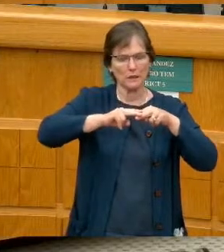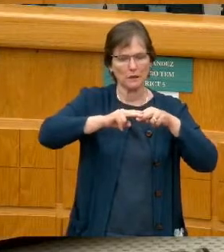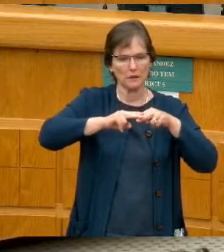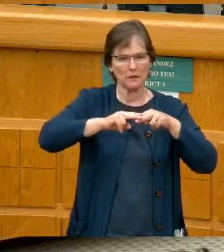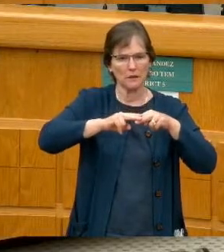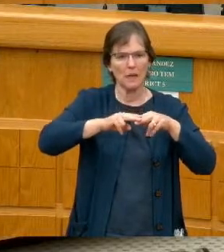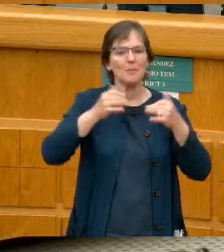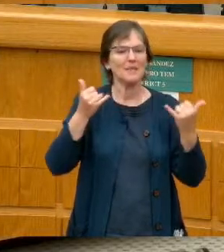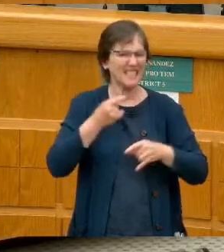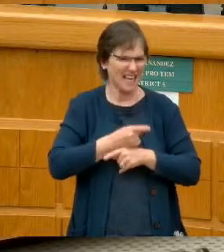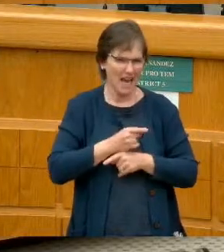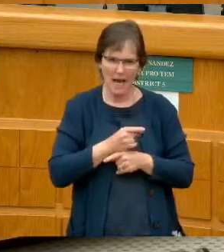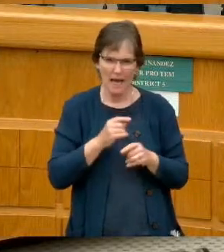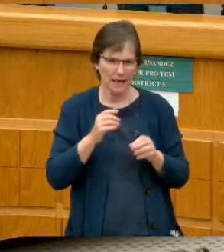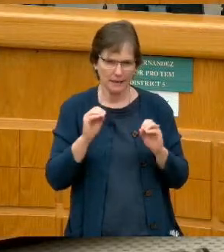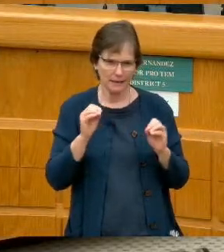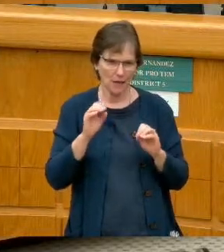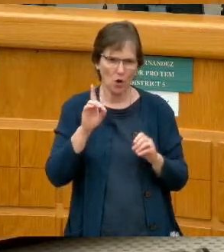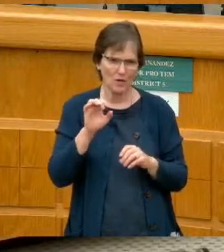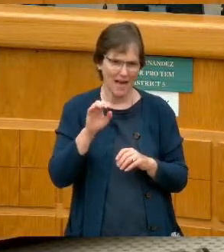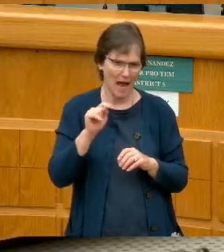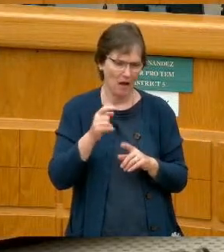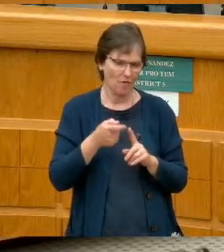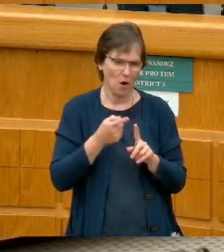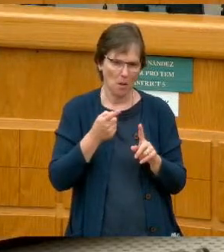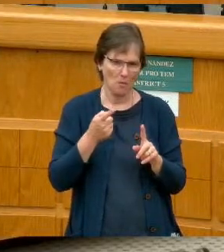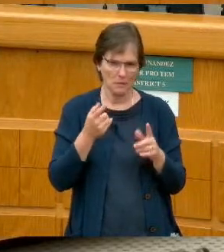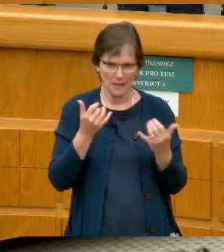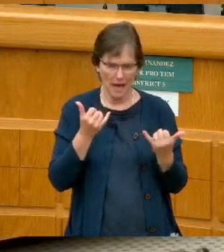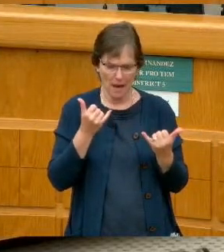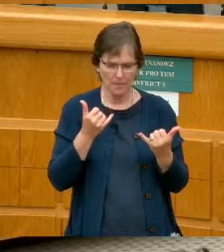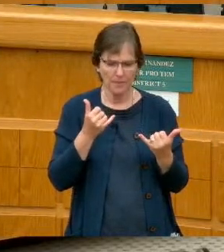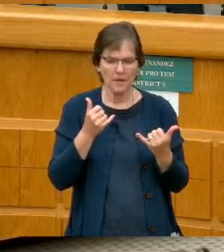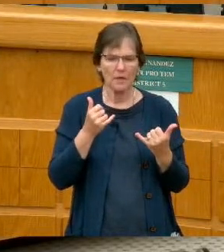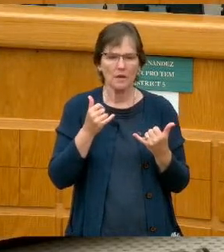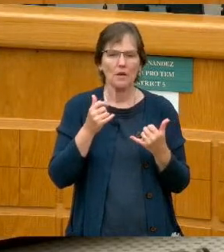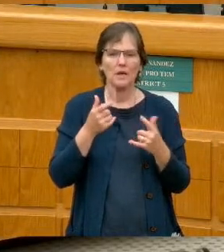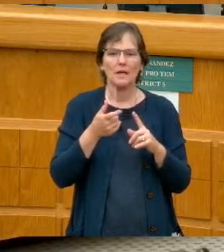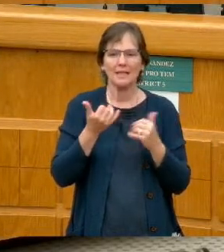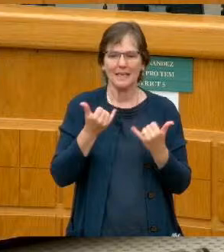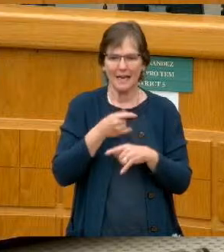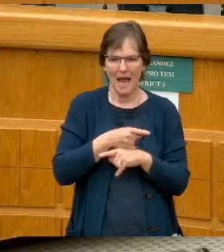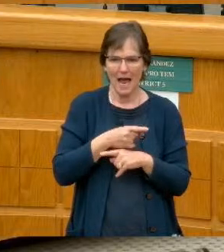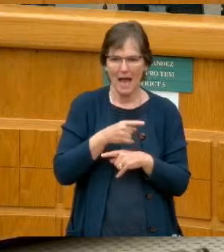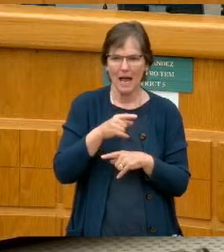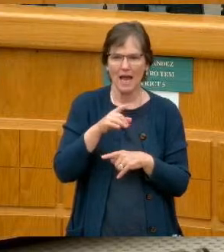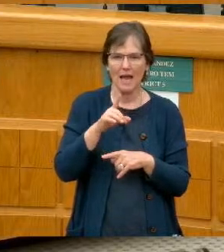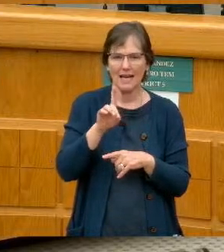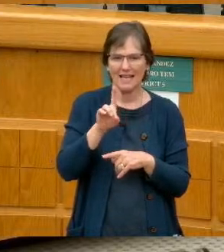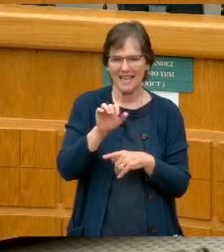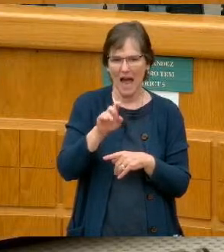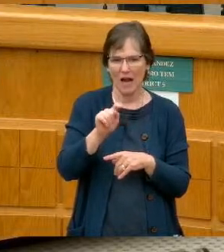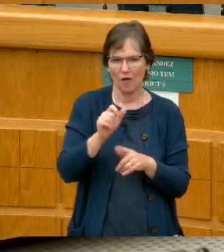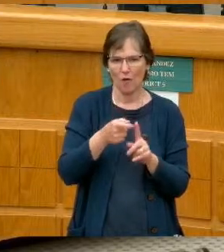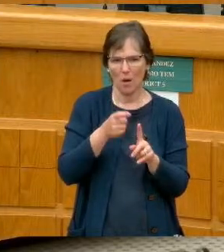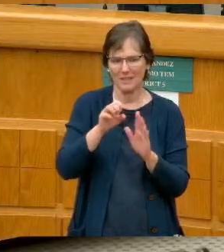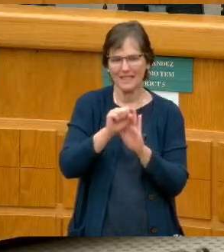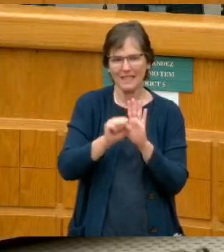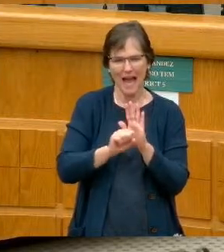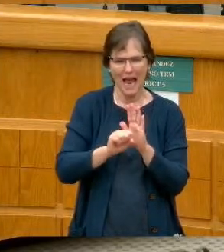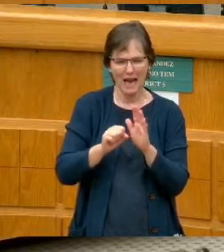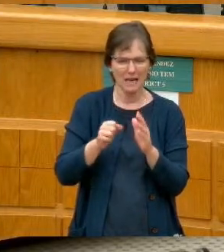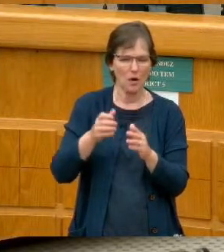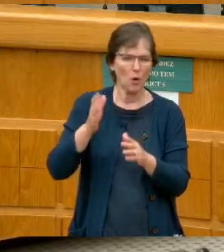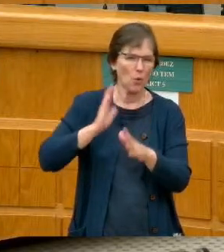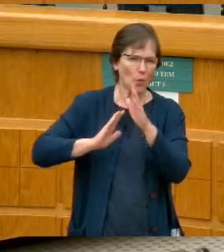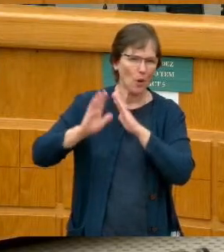one for today, was from June 24th through August 13. So there's a couple of days on here. We have the 5th